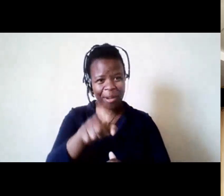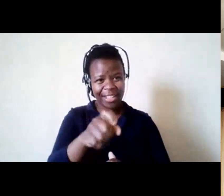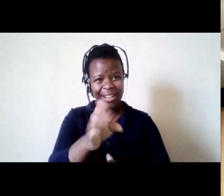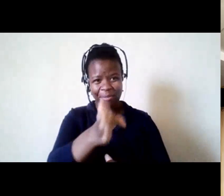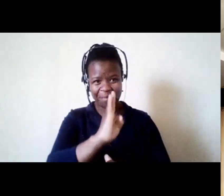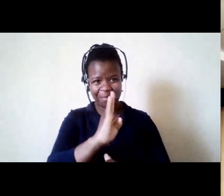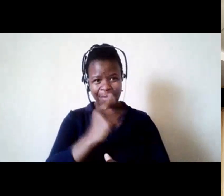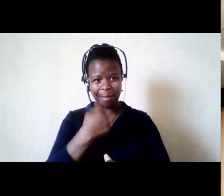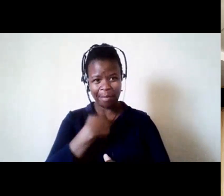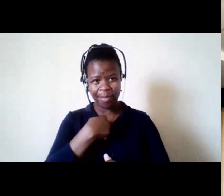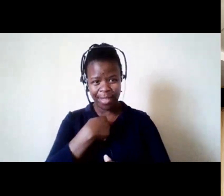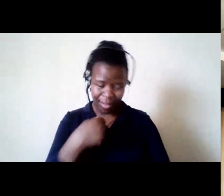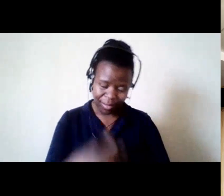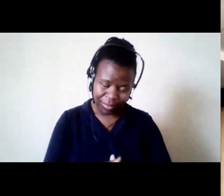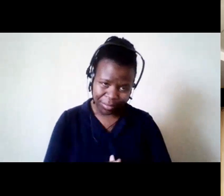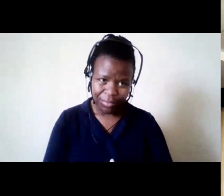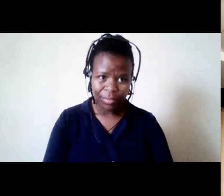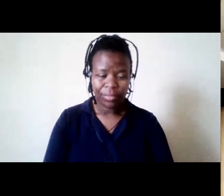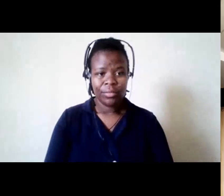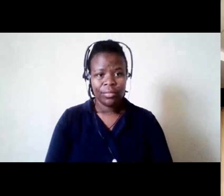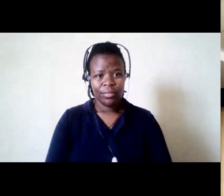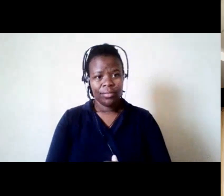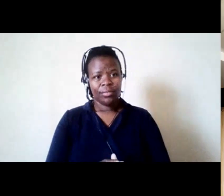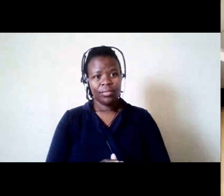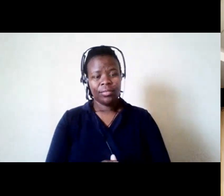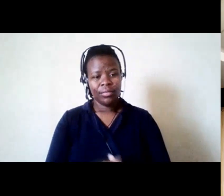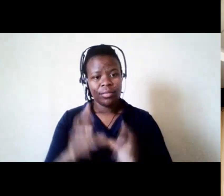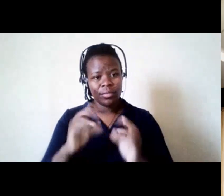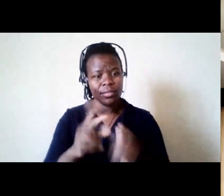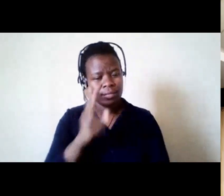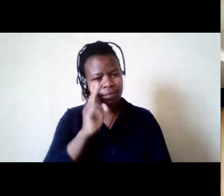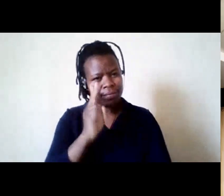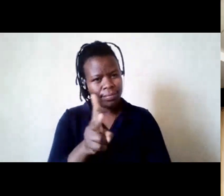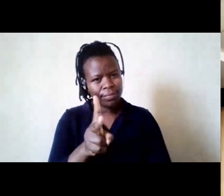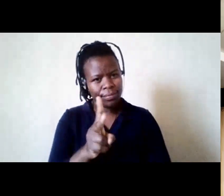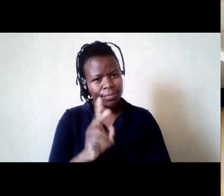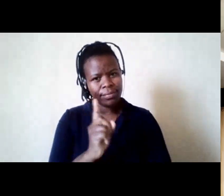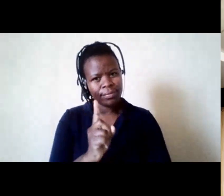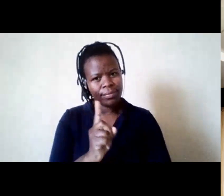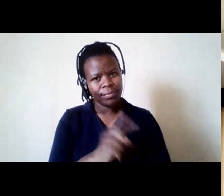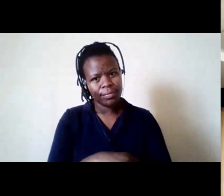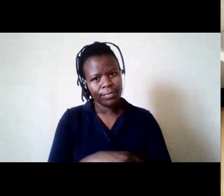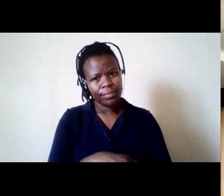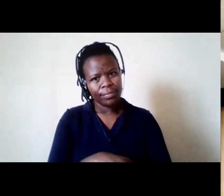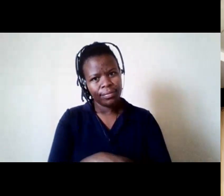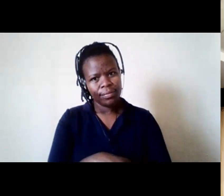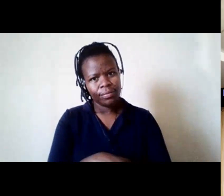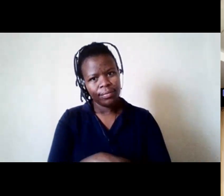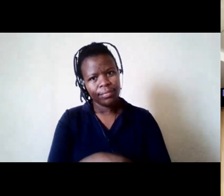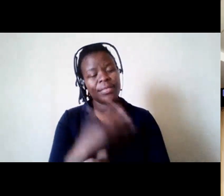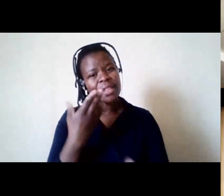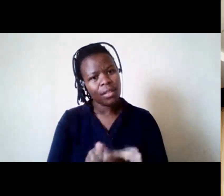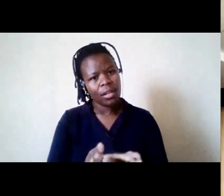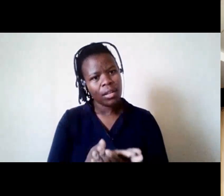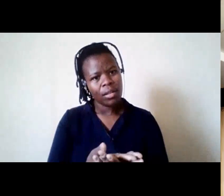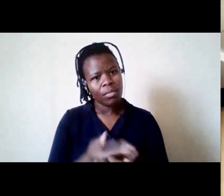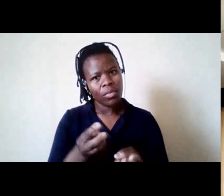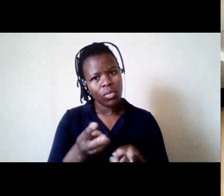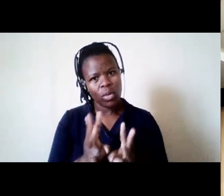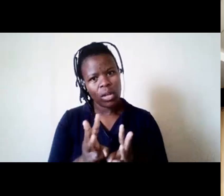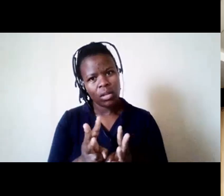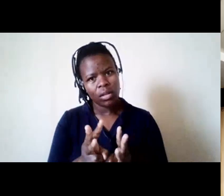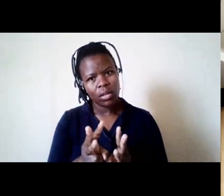So look, ultimately, it would be, in my view, right? It would